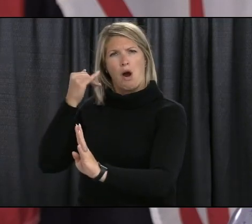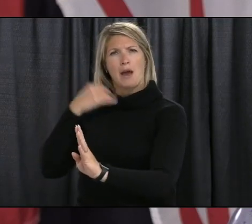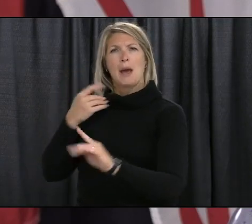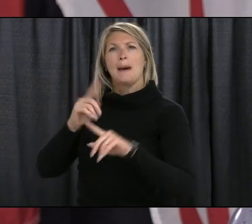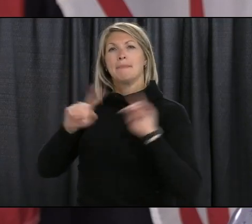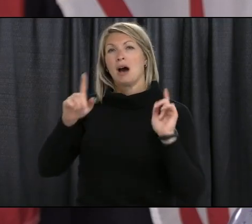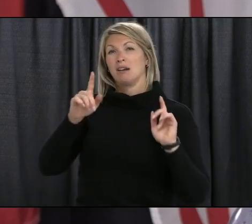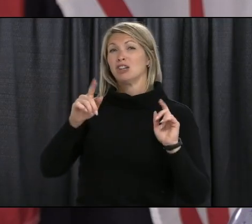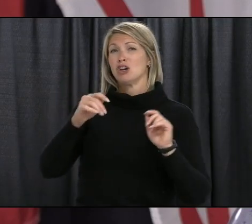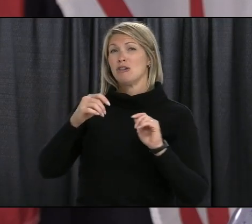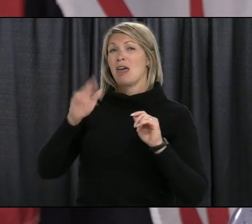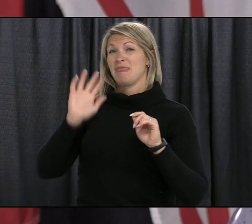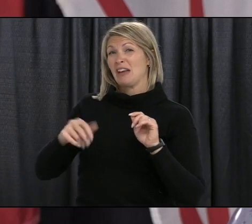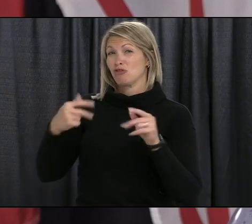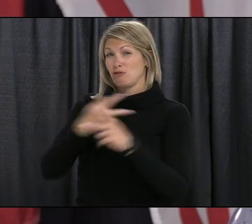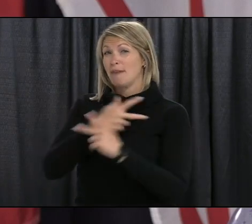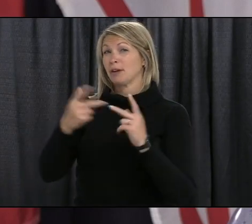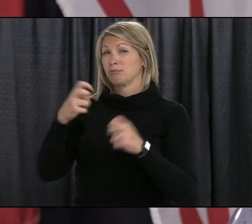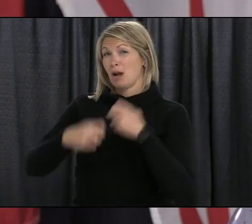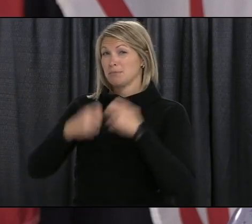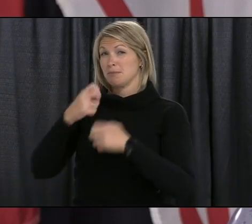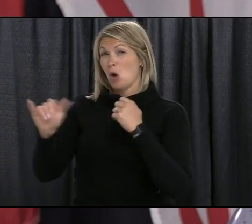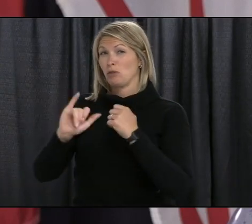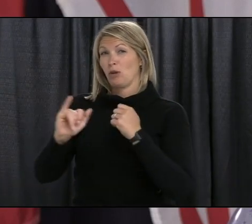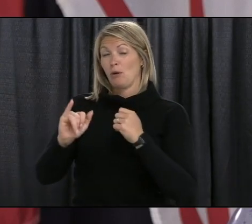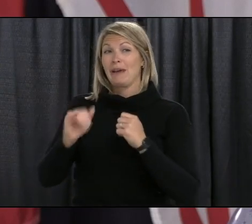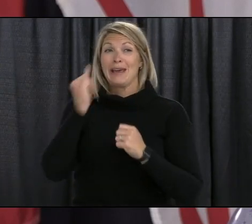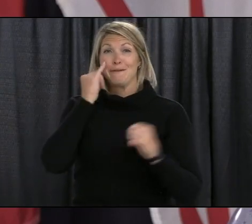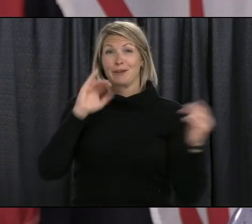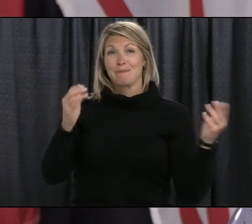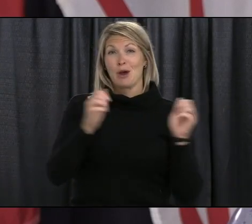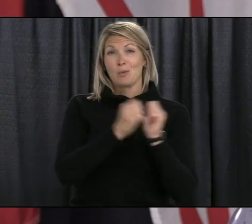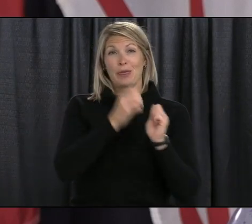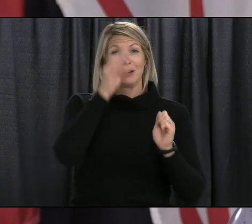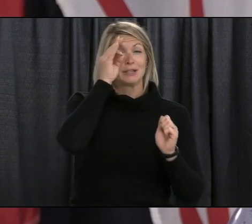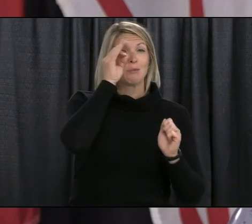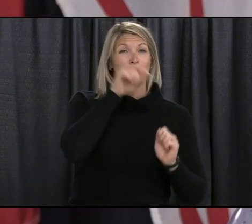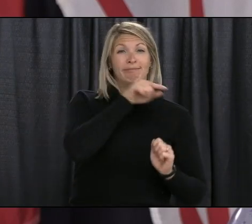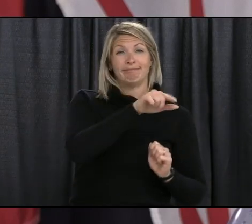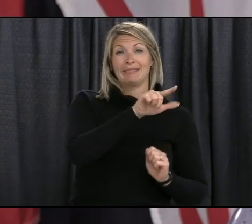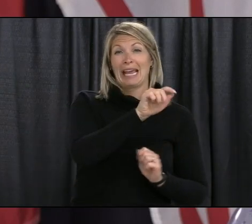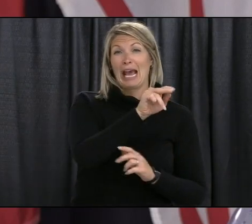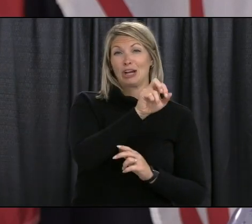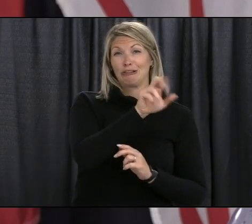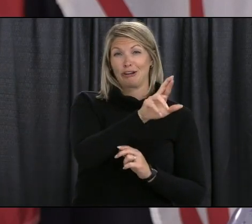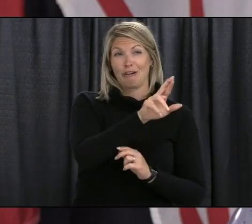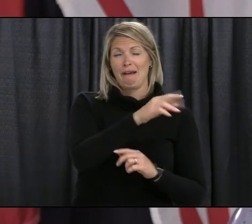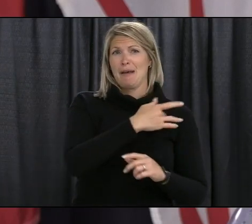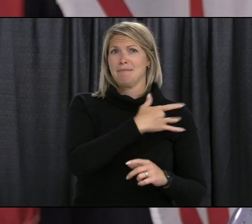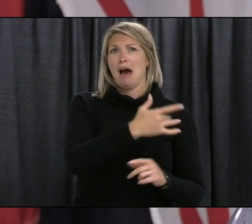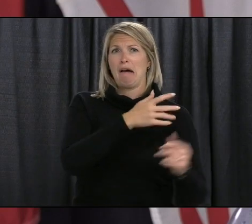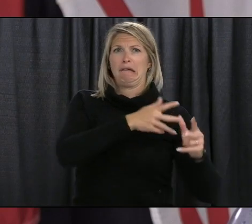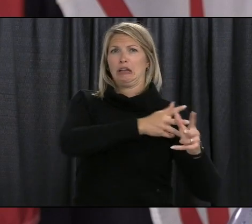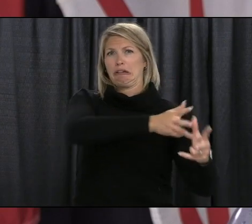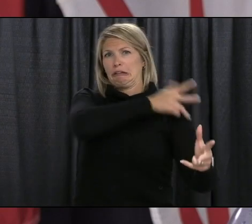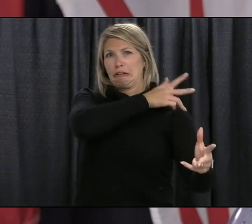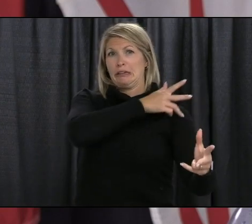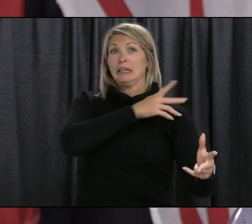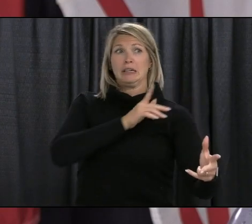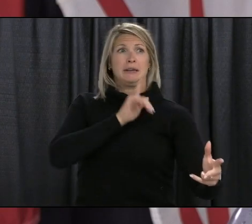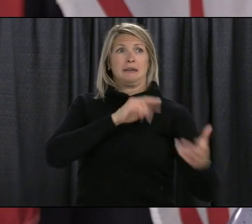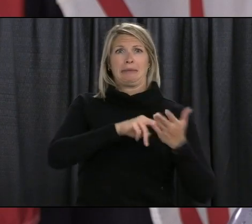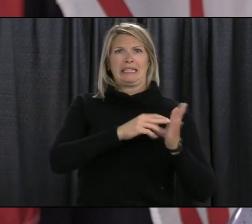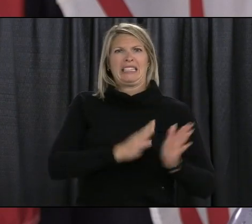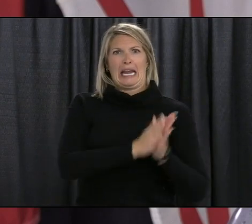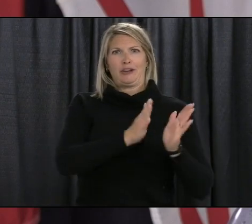dangerous. The facts of the case are this is a system that is working for us. It lends predictability to people who